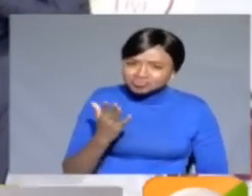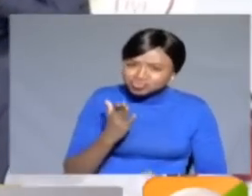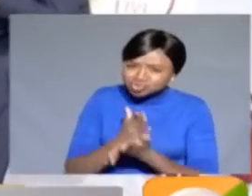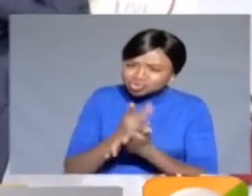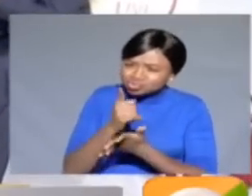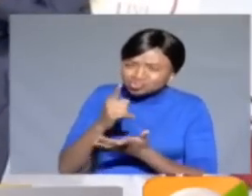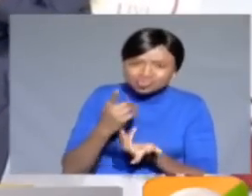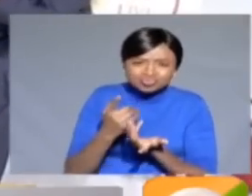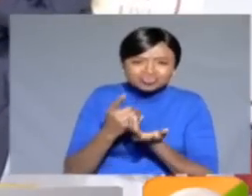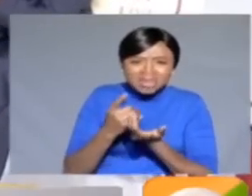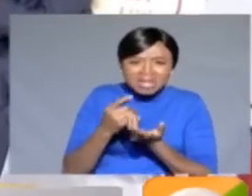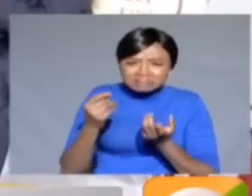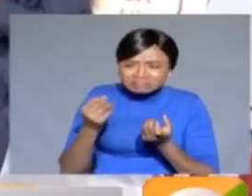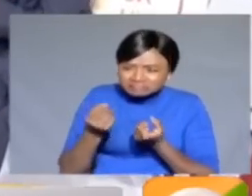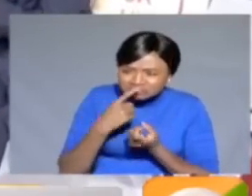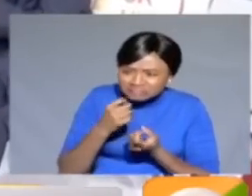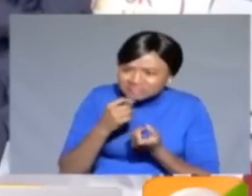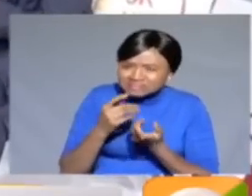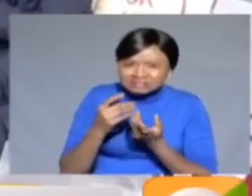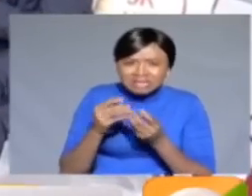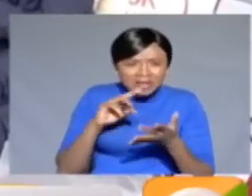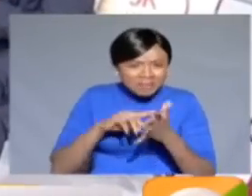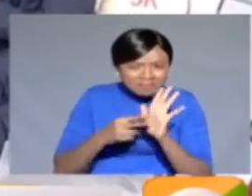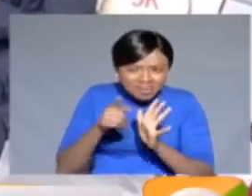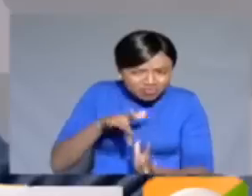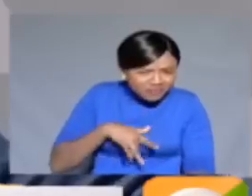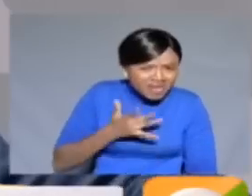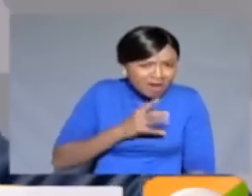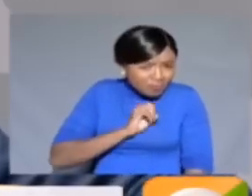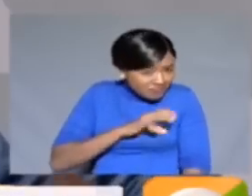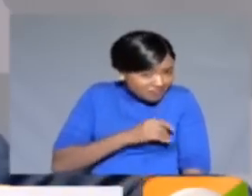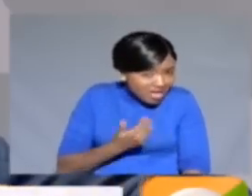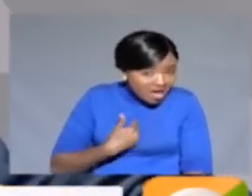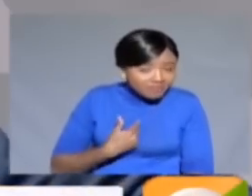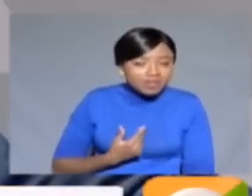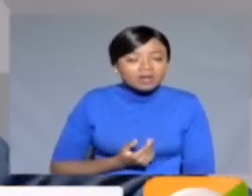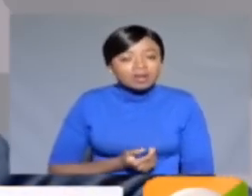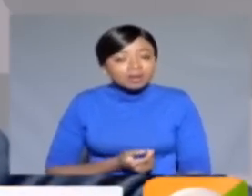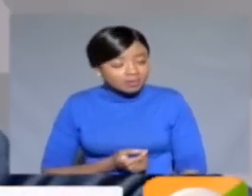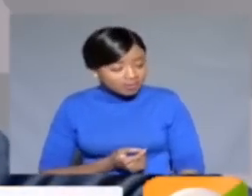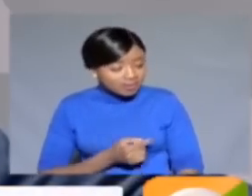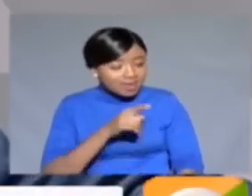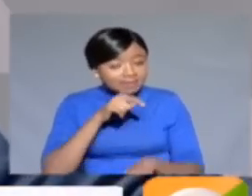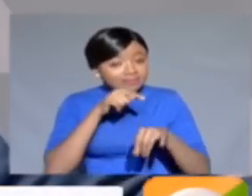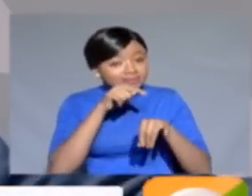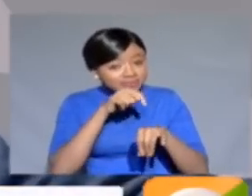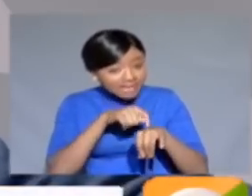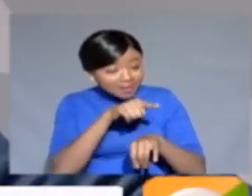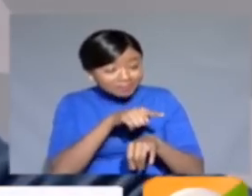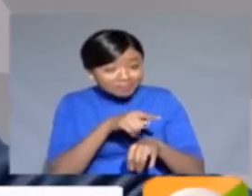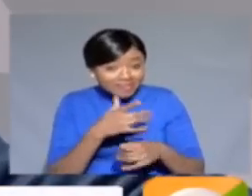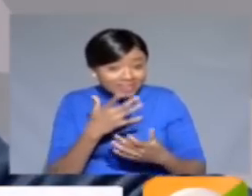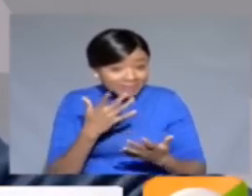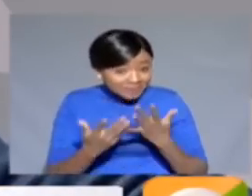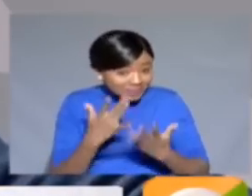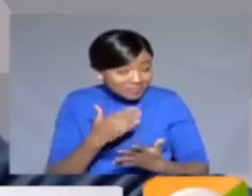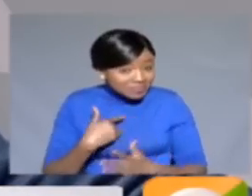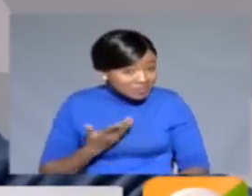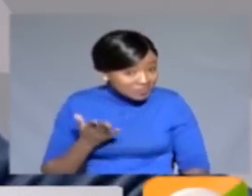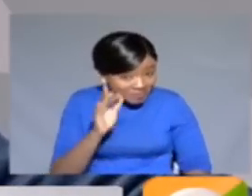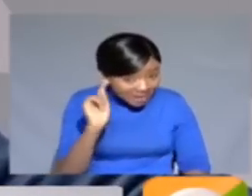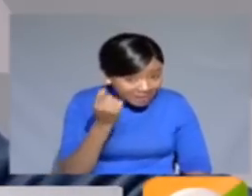you went through the chemo and all that stuff, but it must have been scary for you at some point. I mean, there was a point when you think, okay, so I might not come back. And